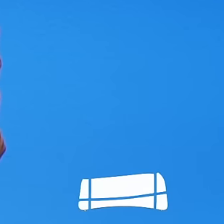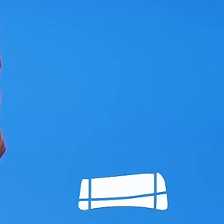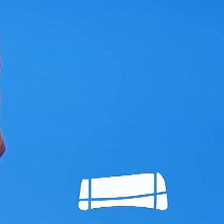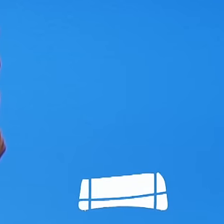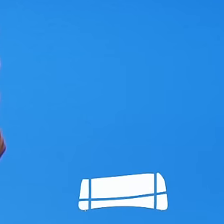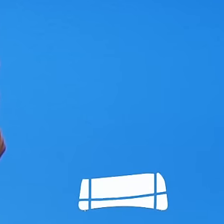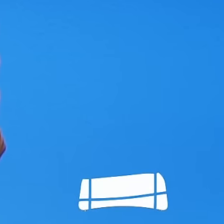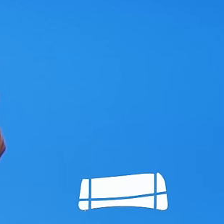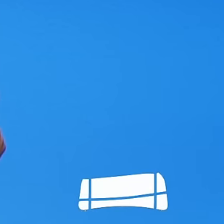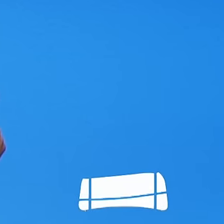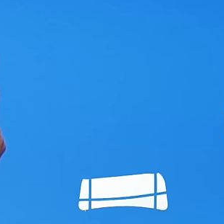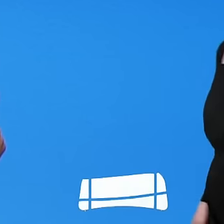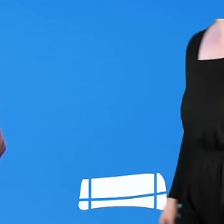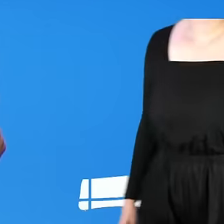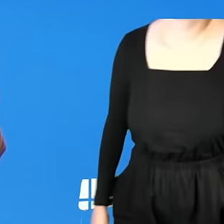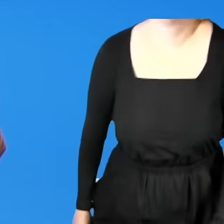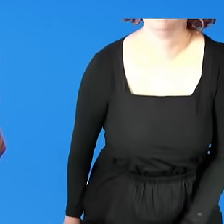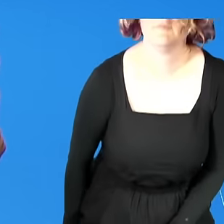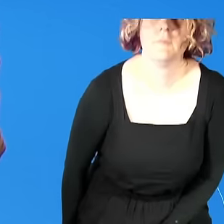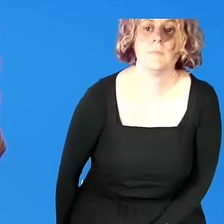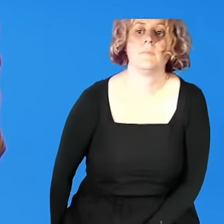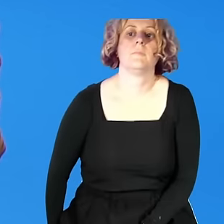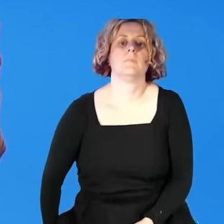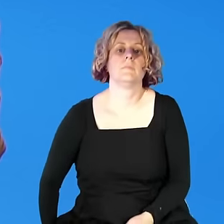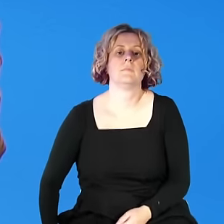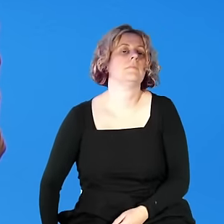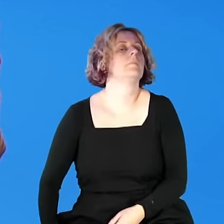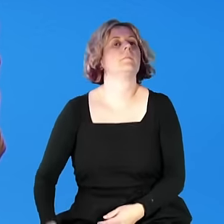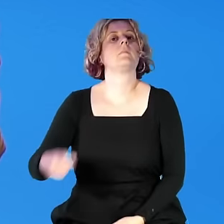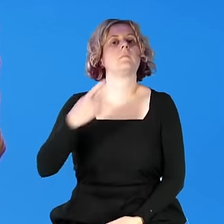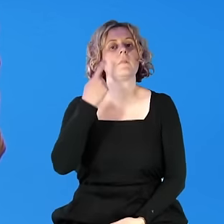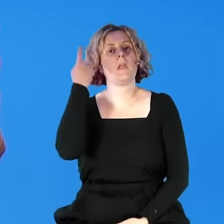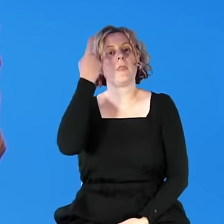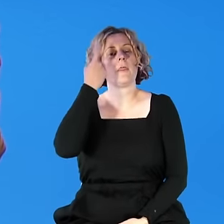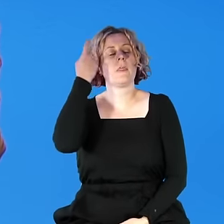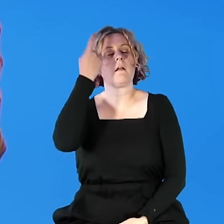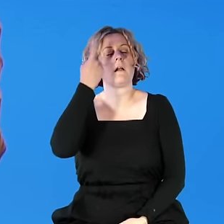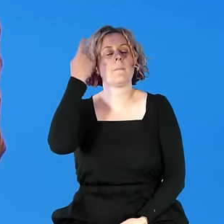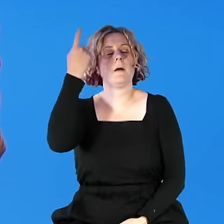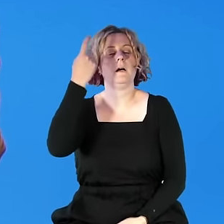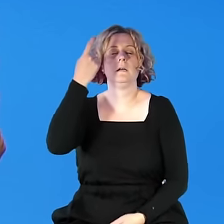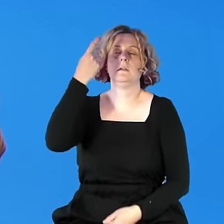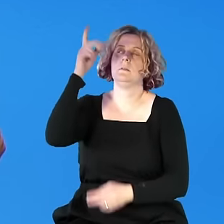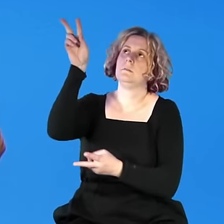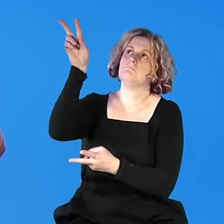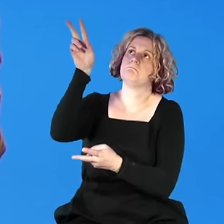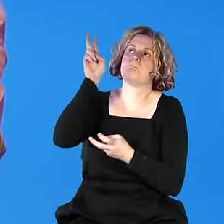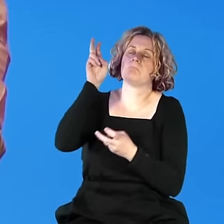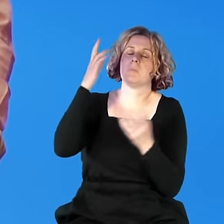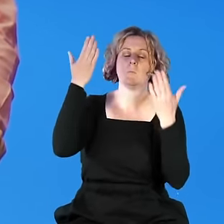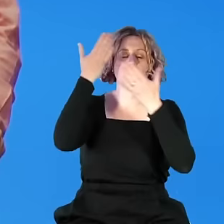And after this moment of quiet, I'll pray for us, and then we'll sing our closing song.